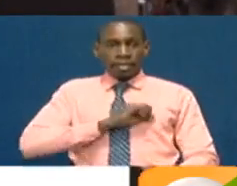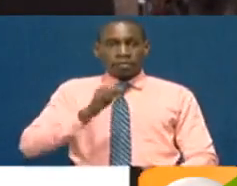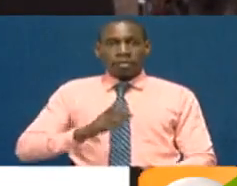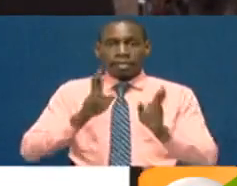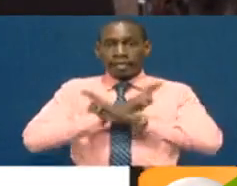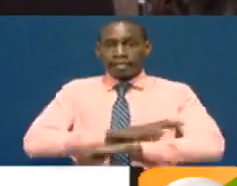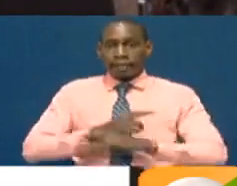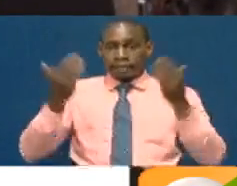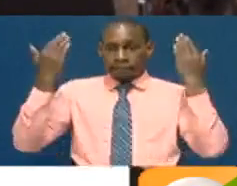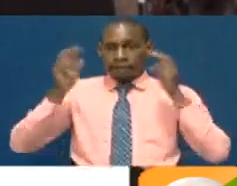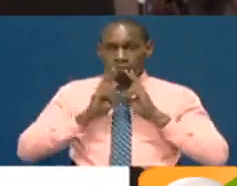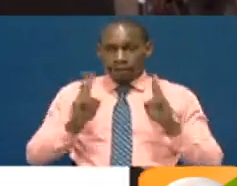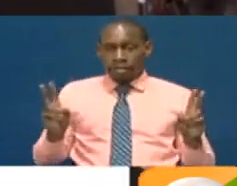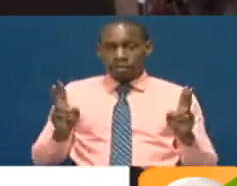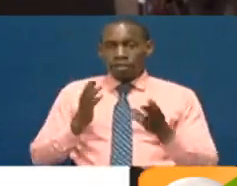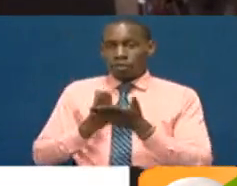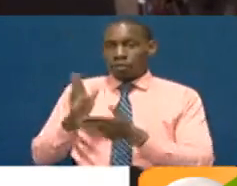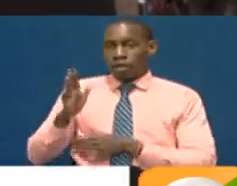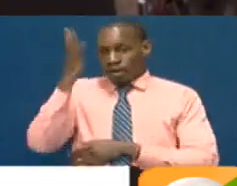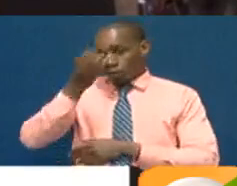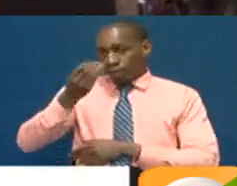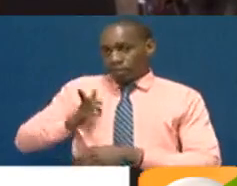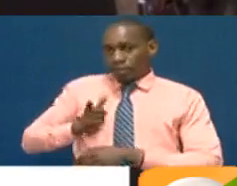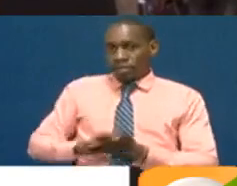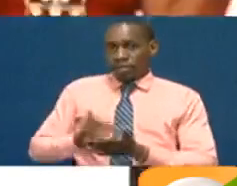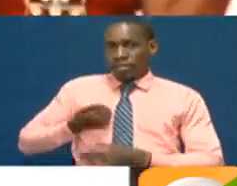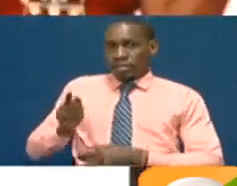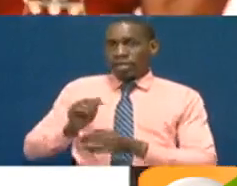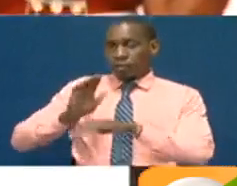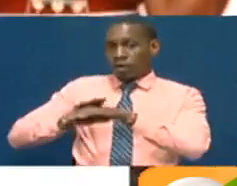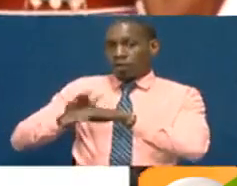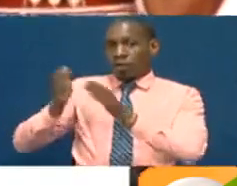eternal peace. This was a beautiful lady. She was a nice person.